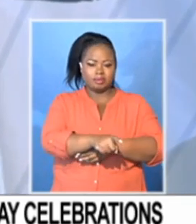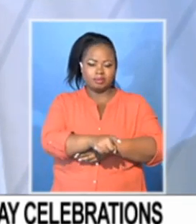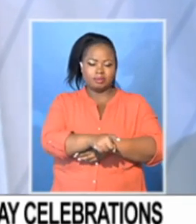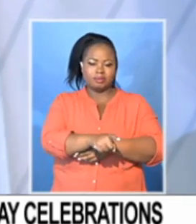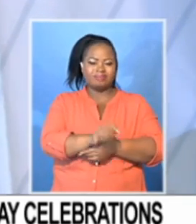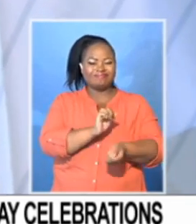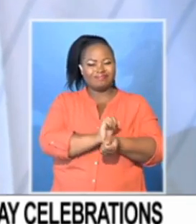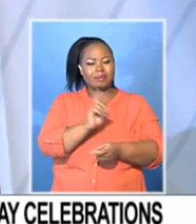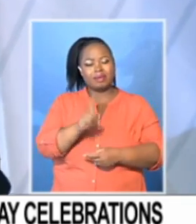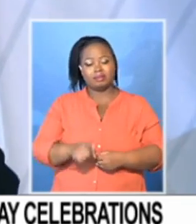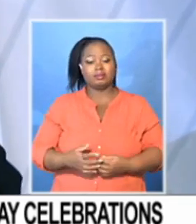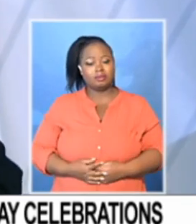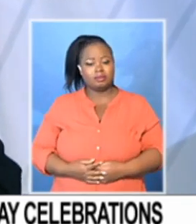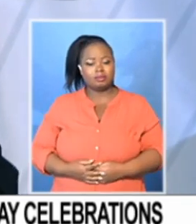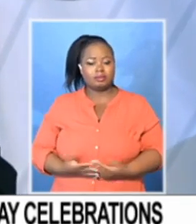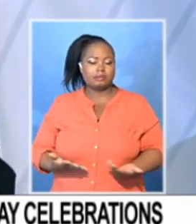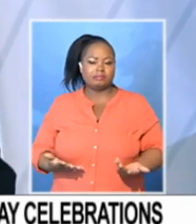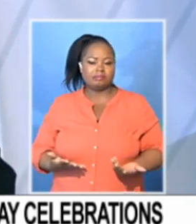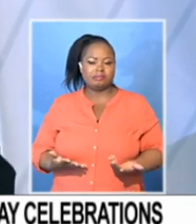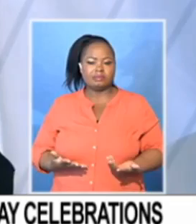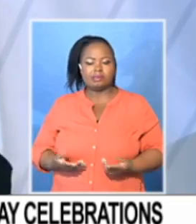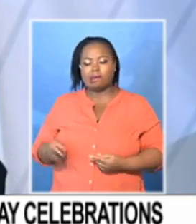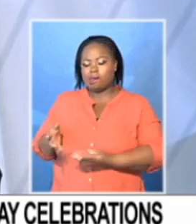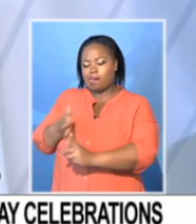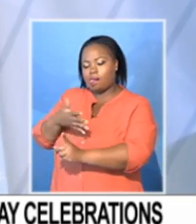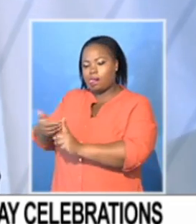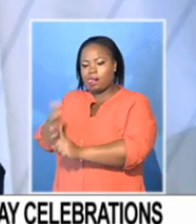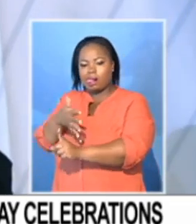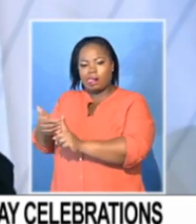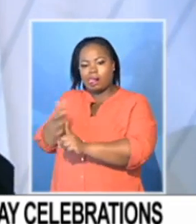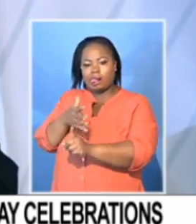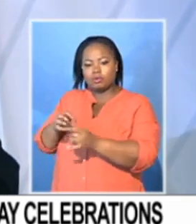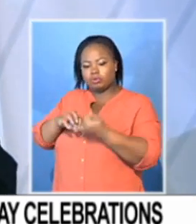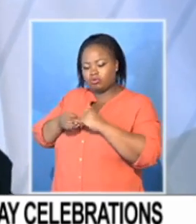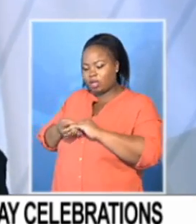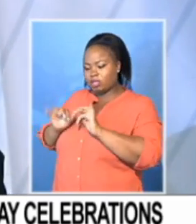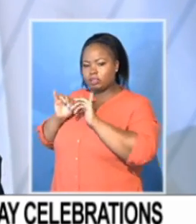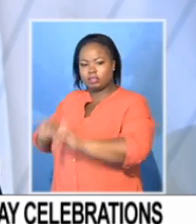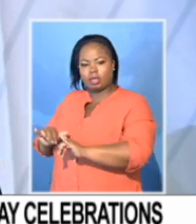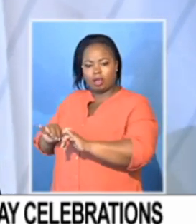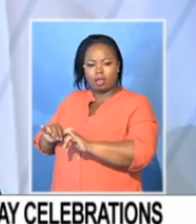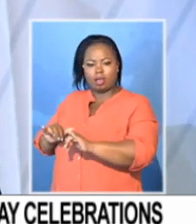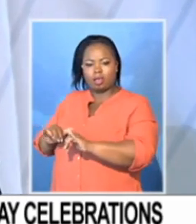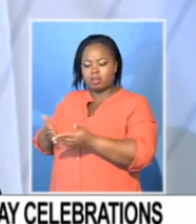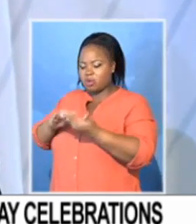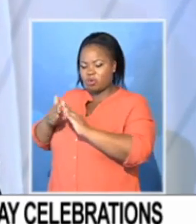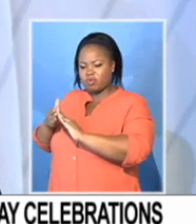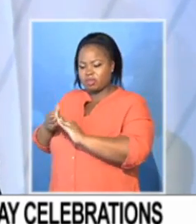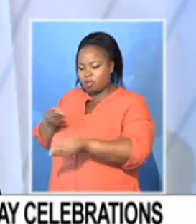They must not buy their way of remaining out of prison by giving